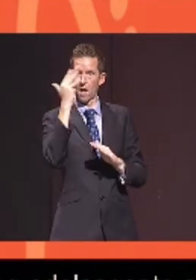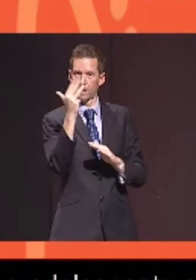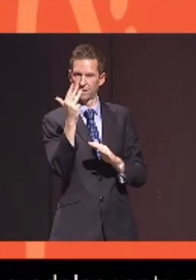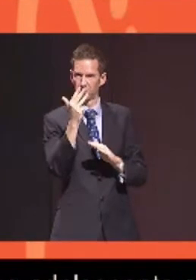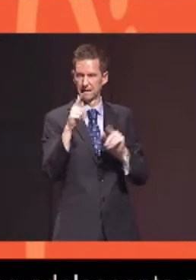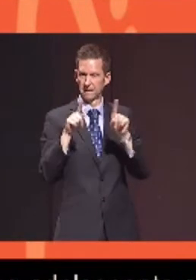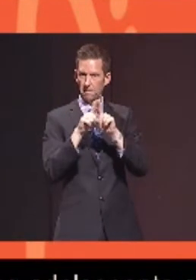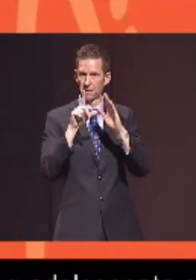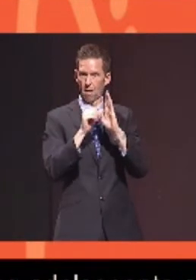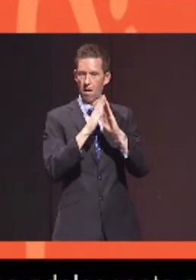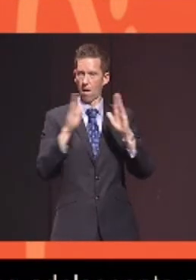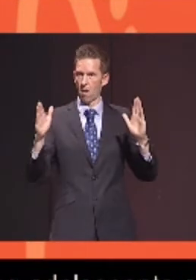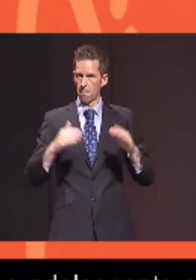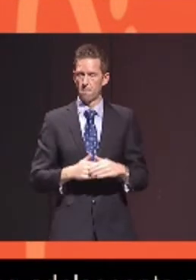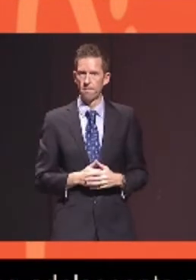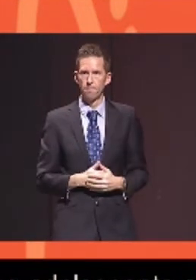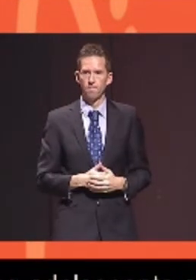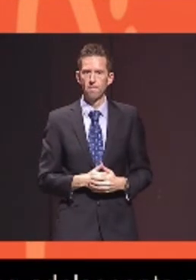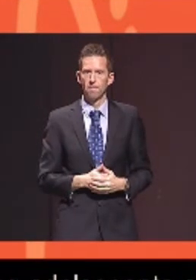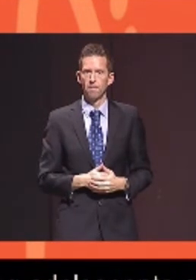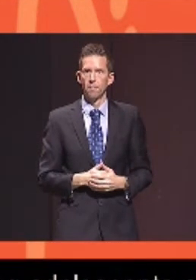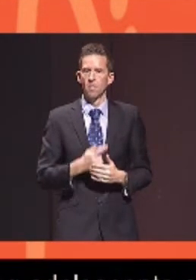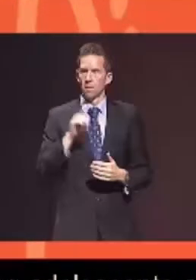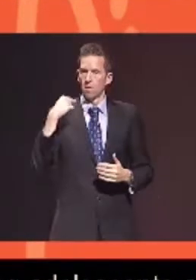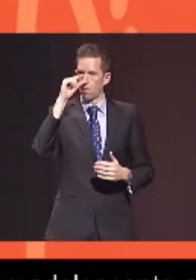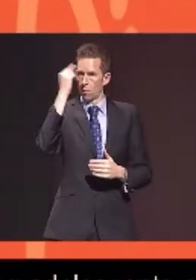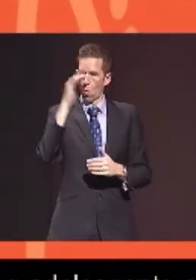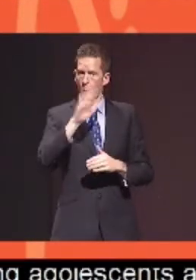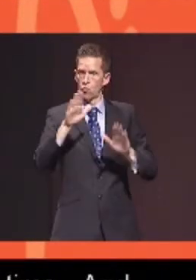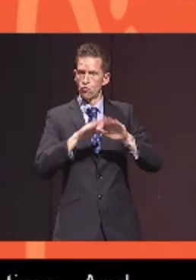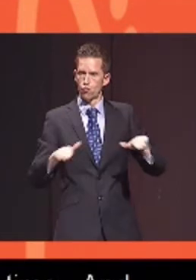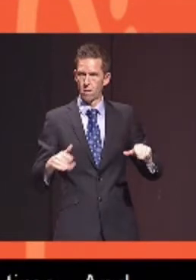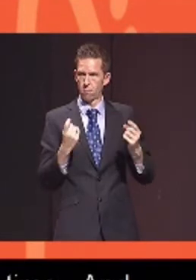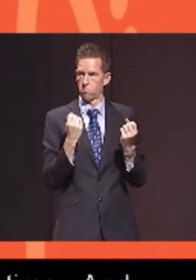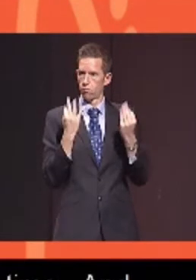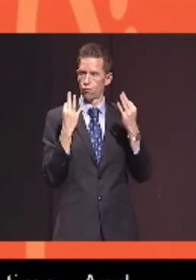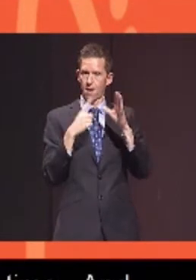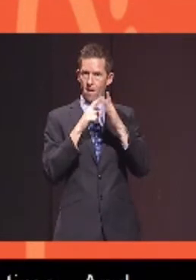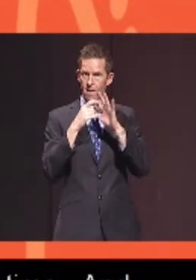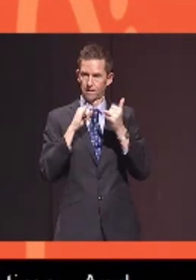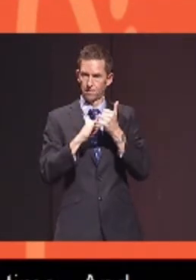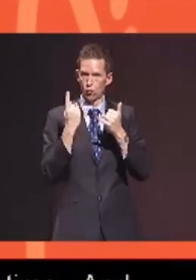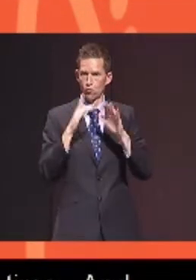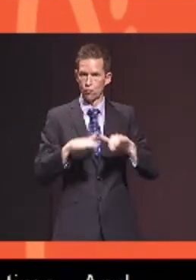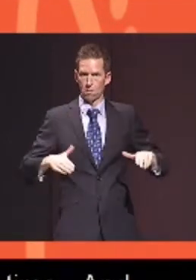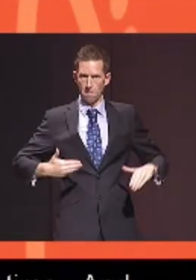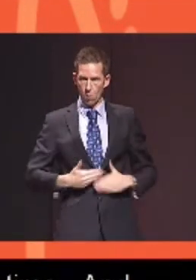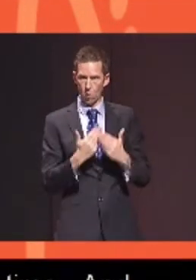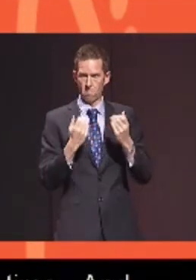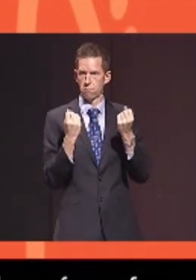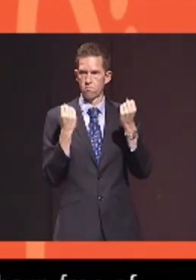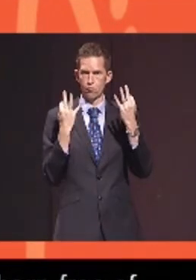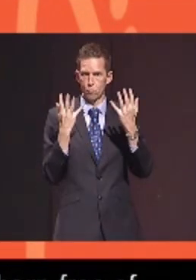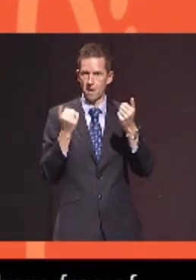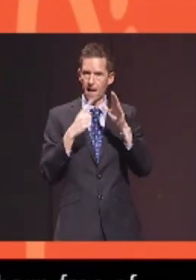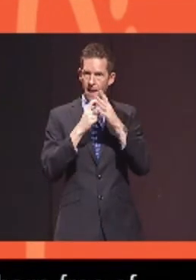the same period of time. An AIDS-free generation in which all children are born free of HIV and remain